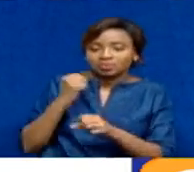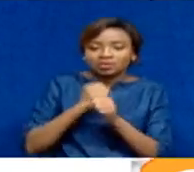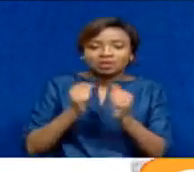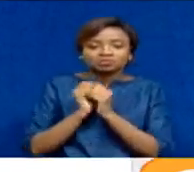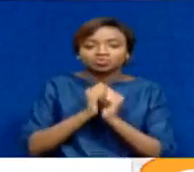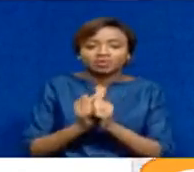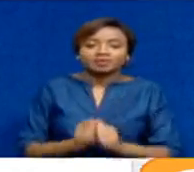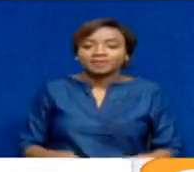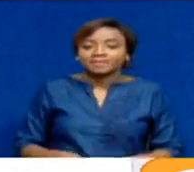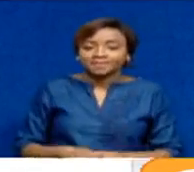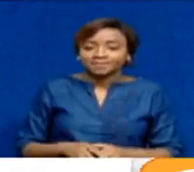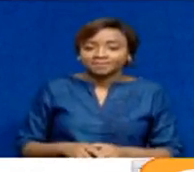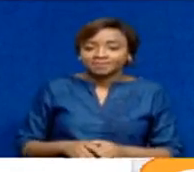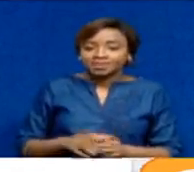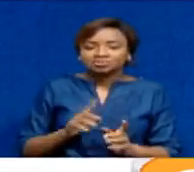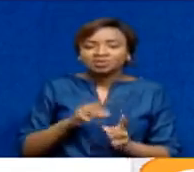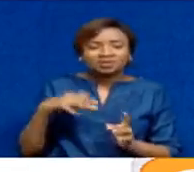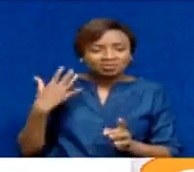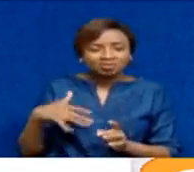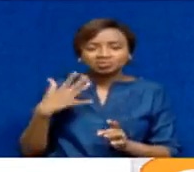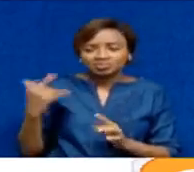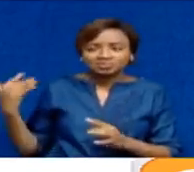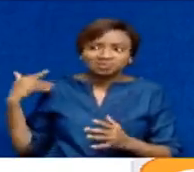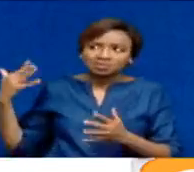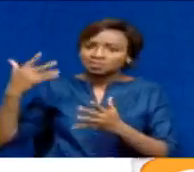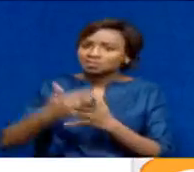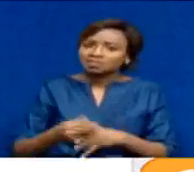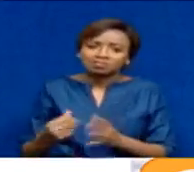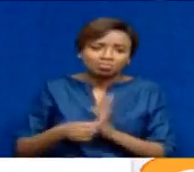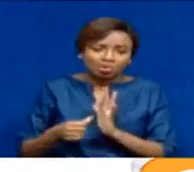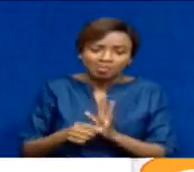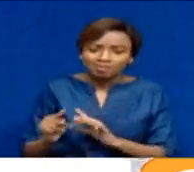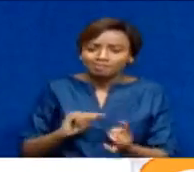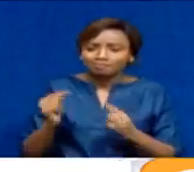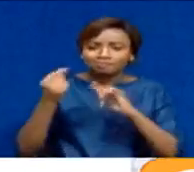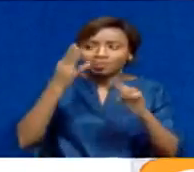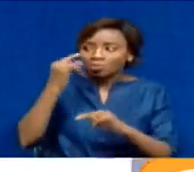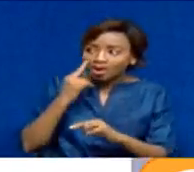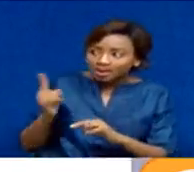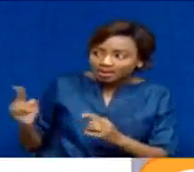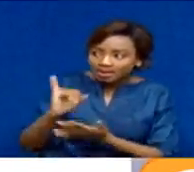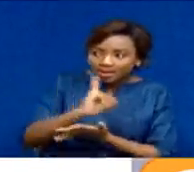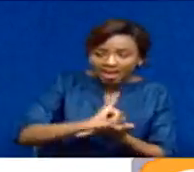can address the issue. The cross-border fishing dispute has persisted for decades, with quarrels over ownership of